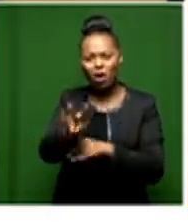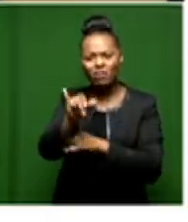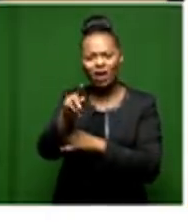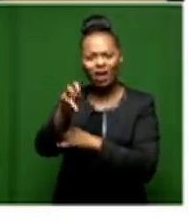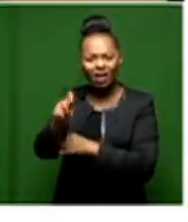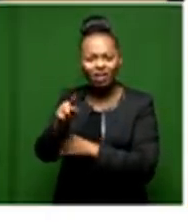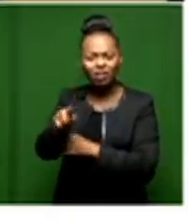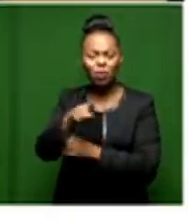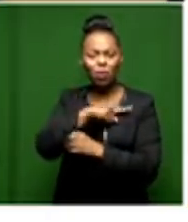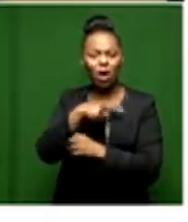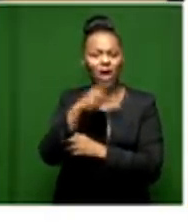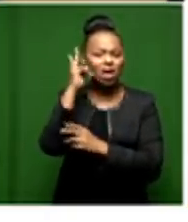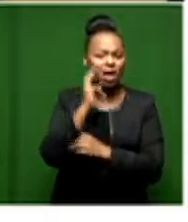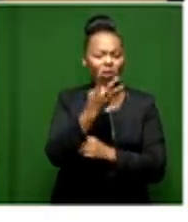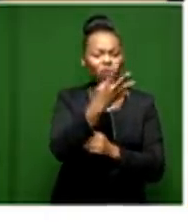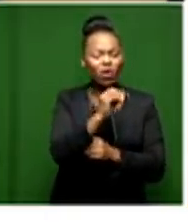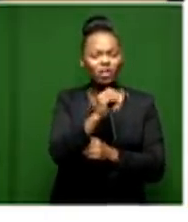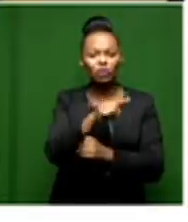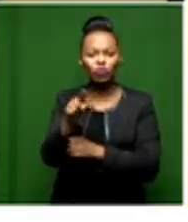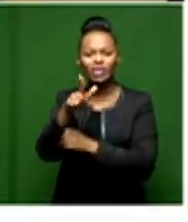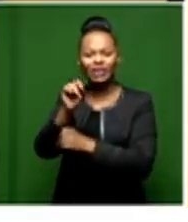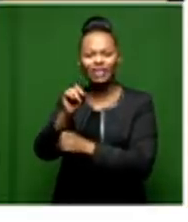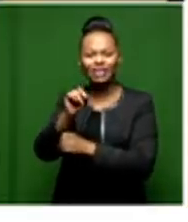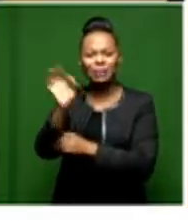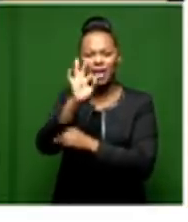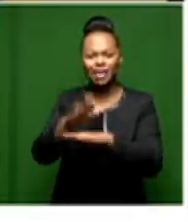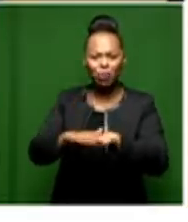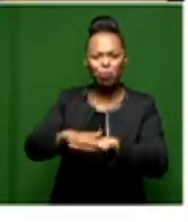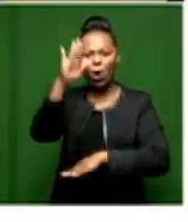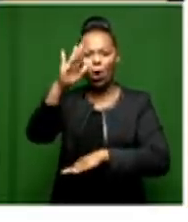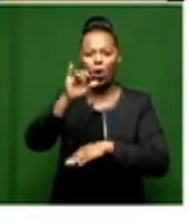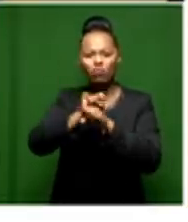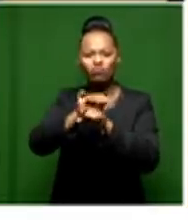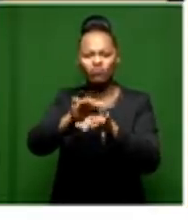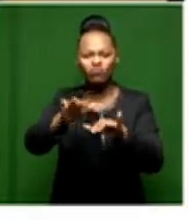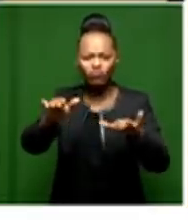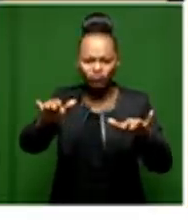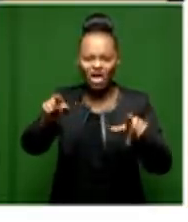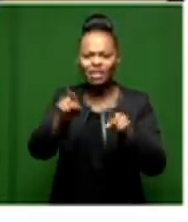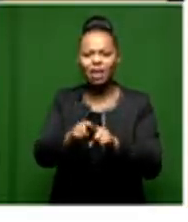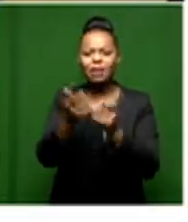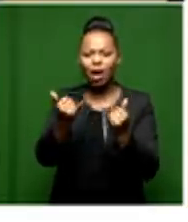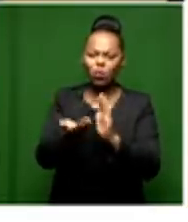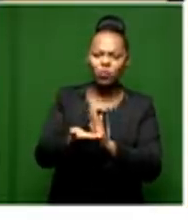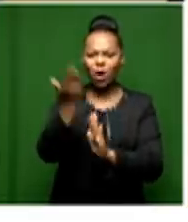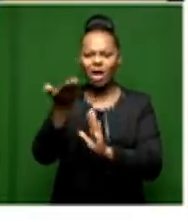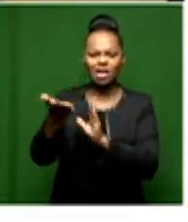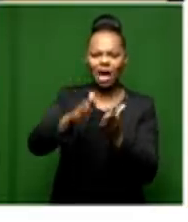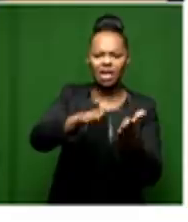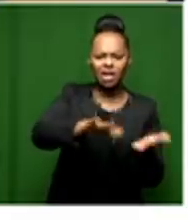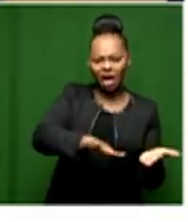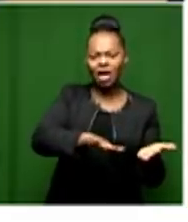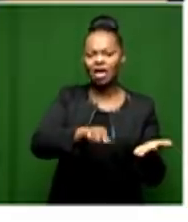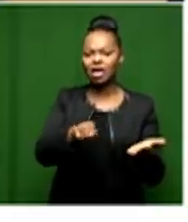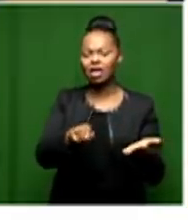it's between 40 to 70% more infectious. We're seeing a higher death rate. I'm not sure if that's related, but in terms of